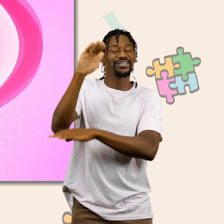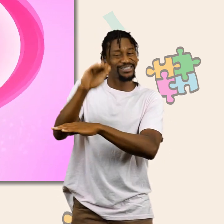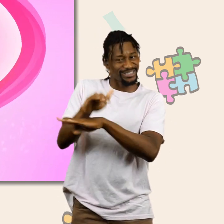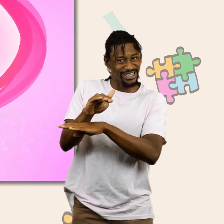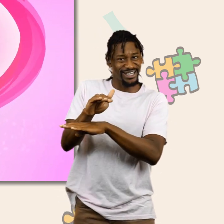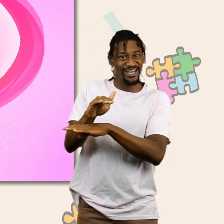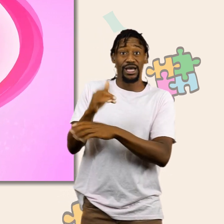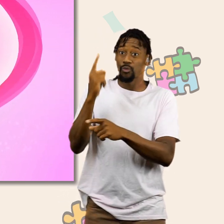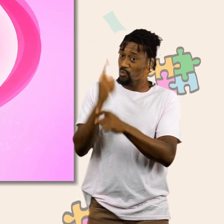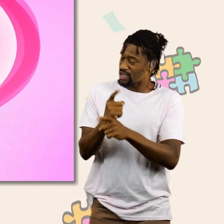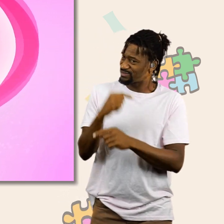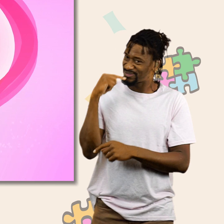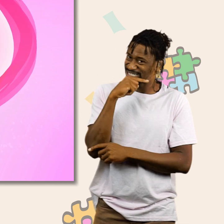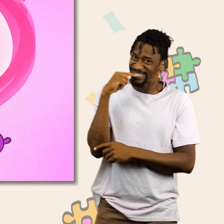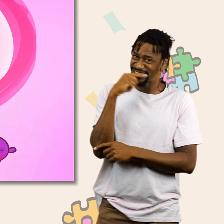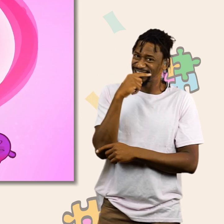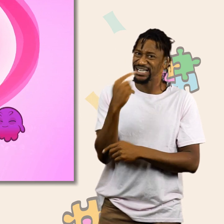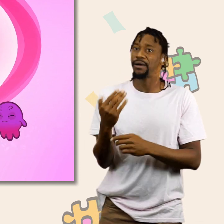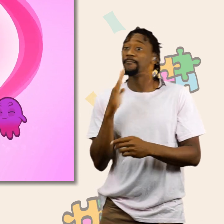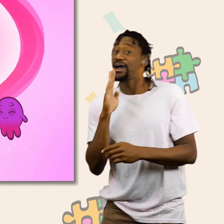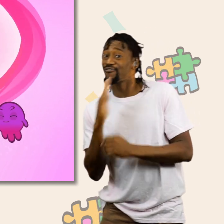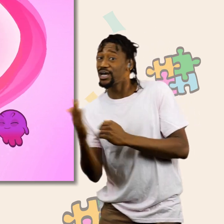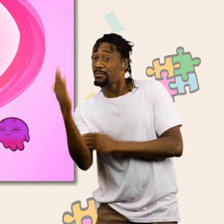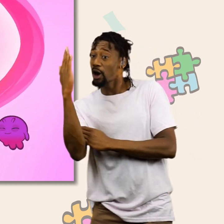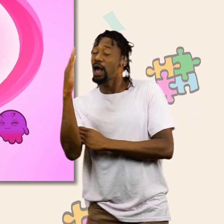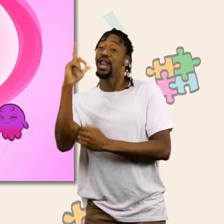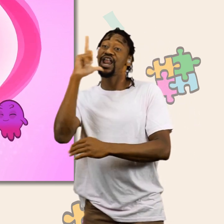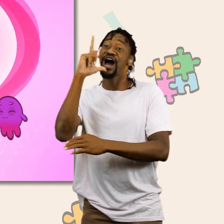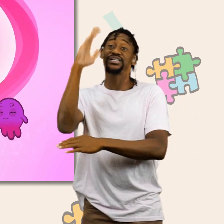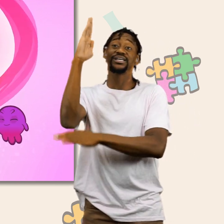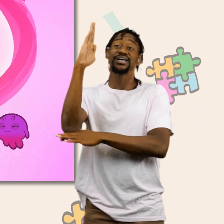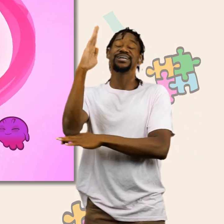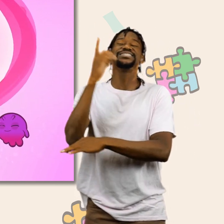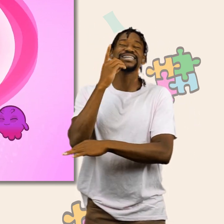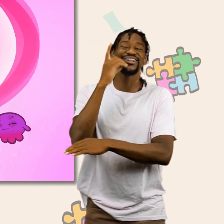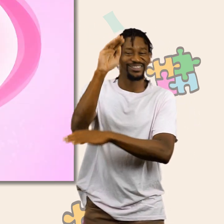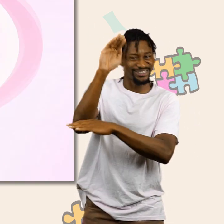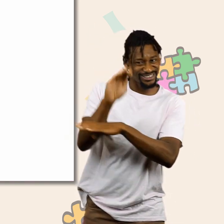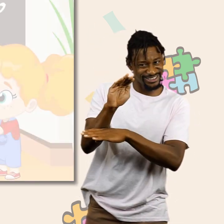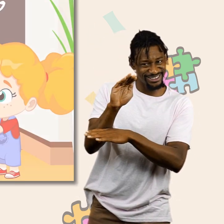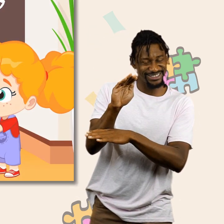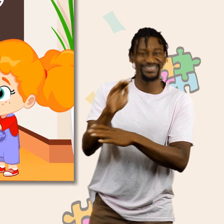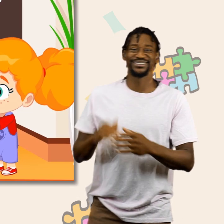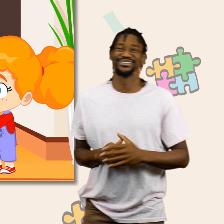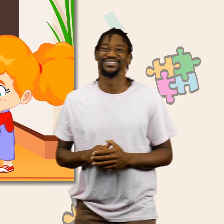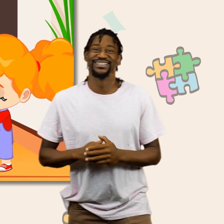In other words, you have to brush your teeth after breakfast, lunch, and dinner.